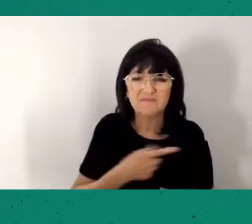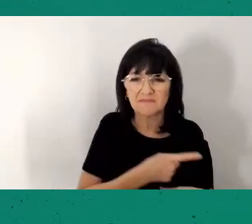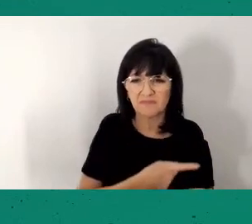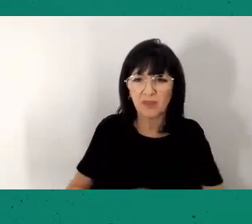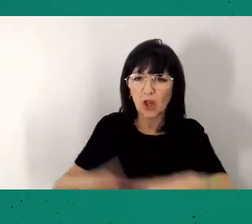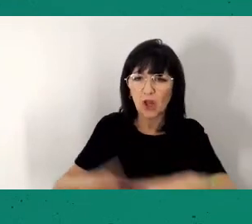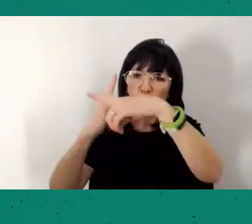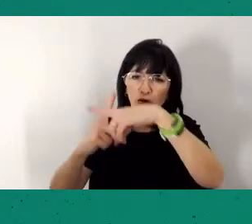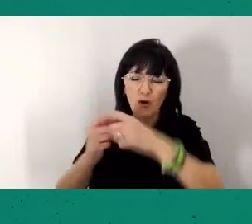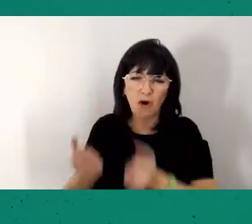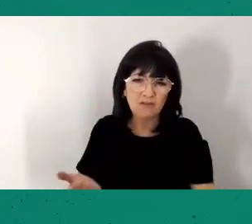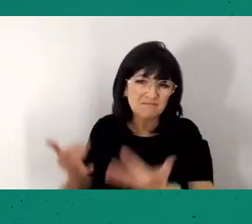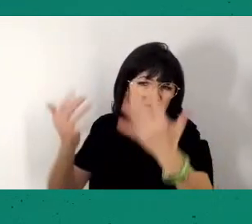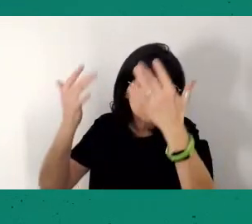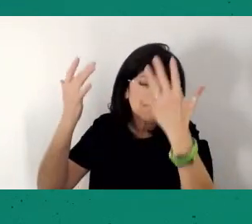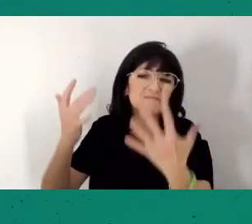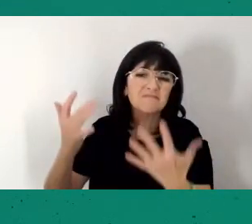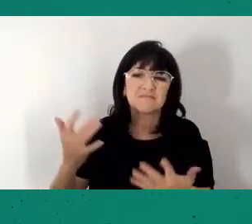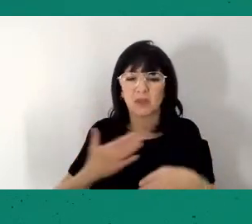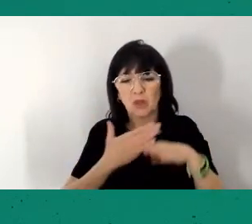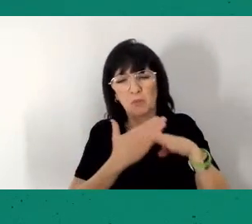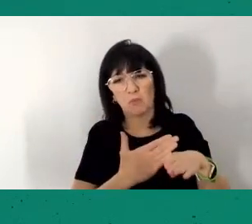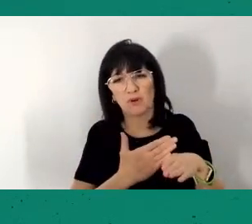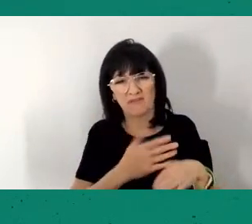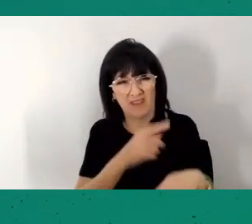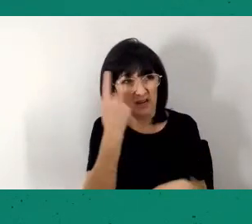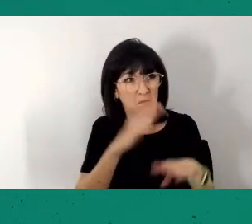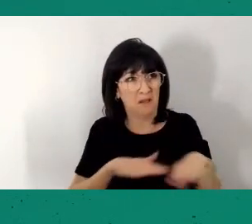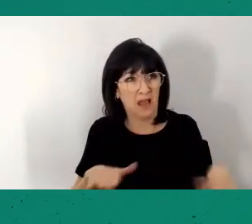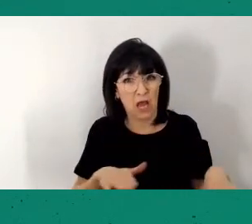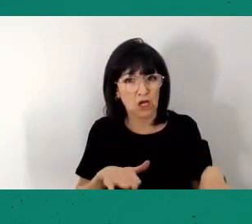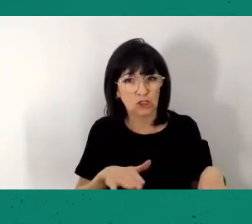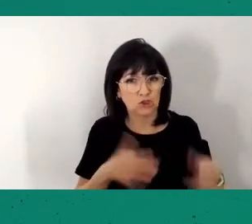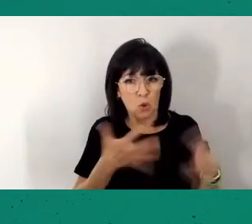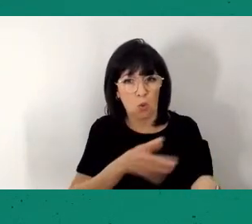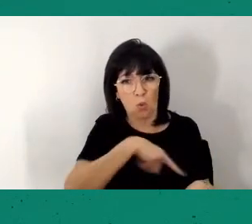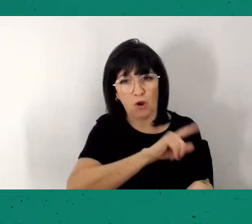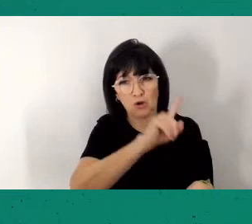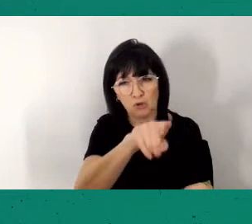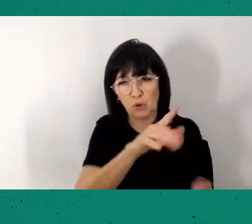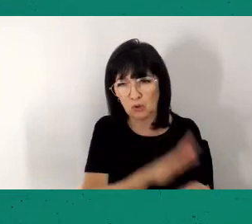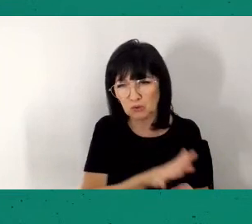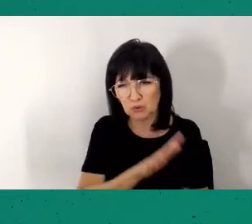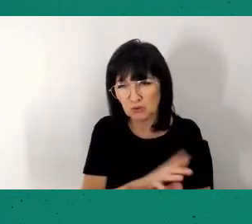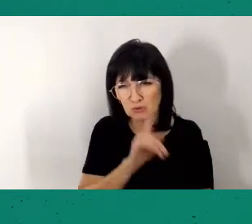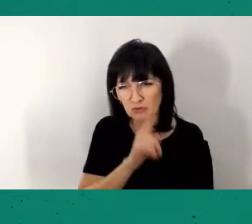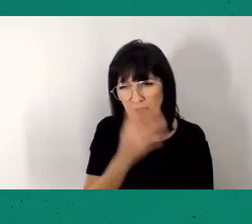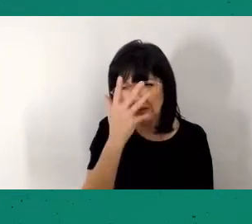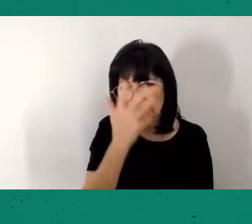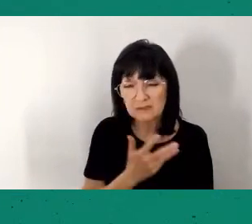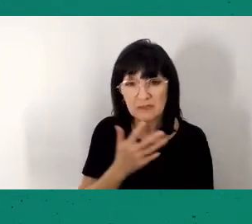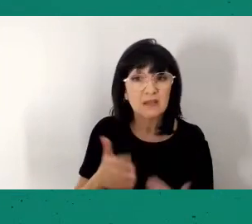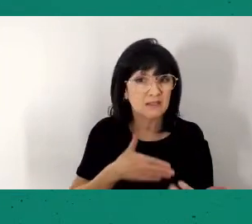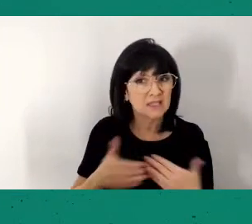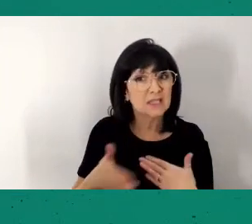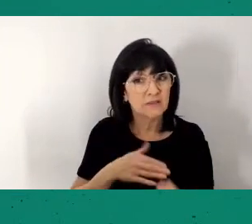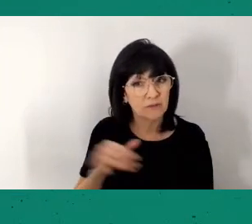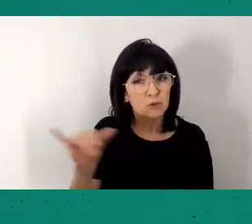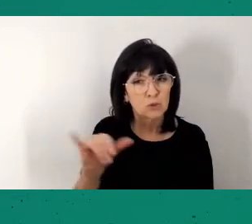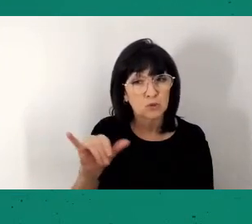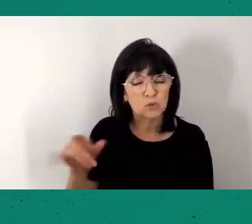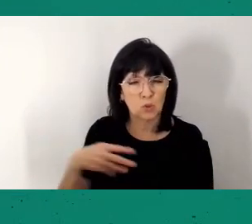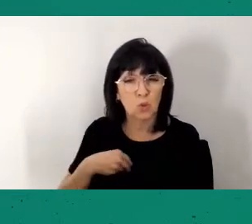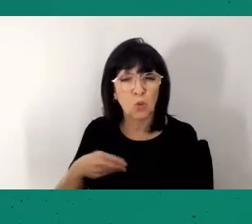from going to school, which was really sad. It even was sad for the white families, because there were some on both sides of the issue.